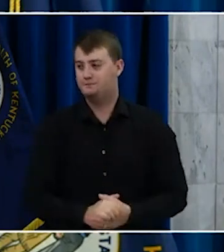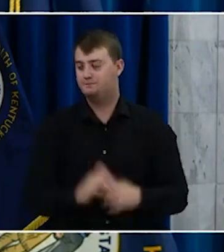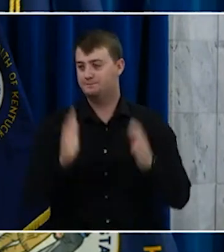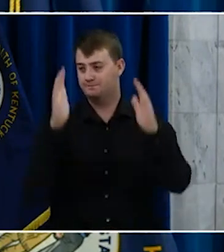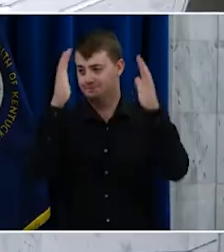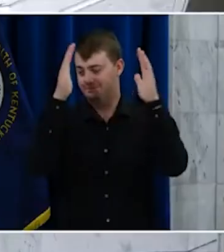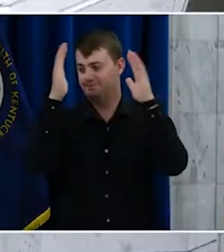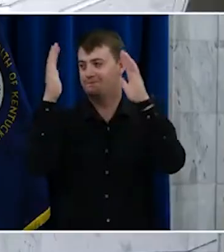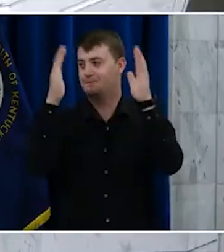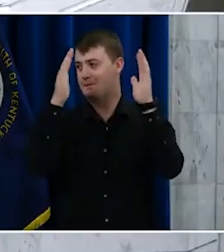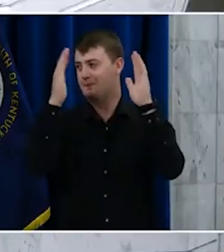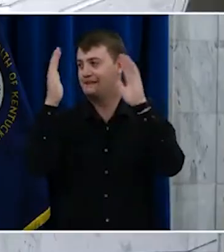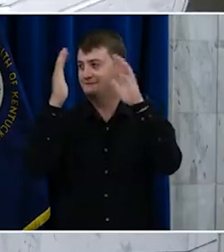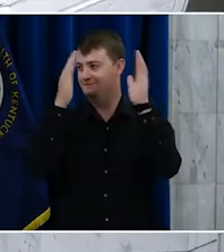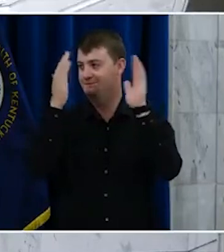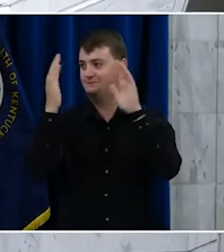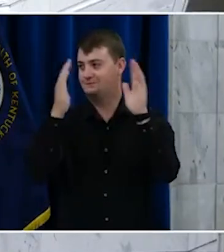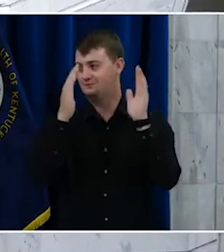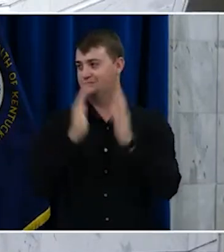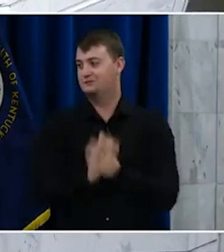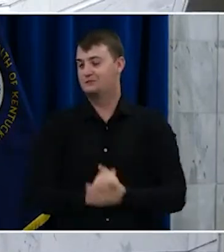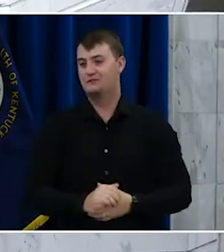wonderful.